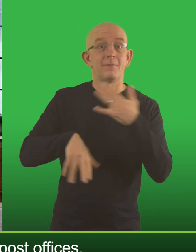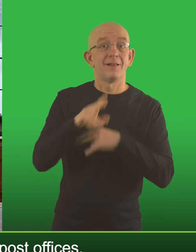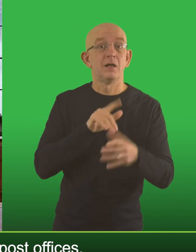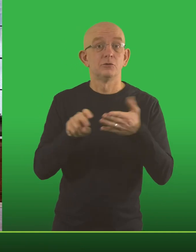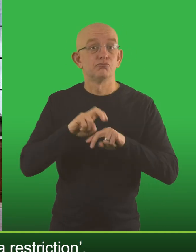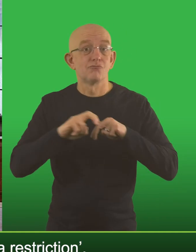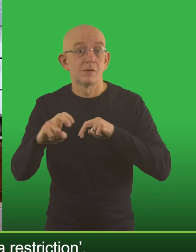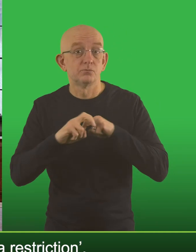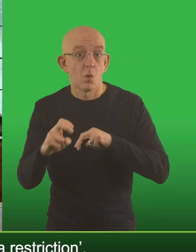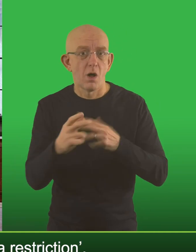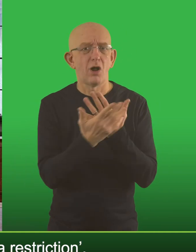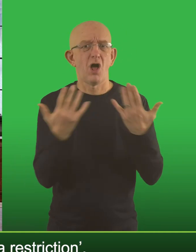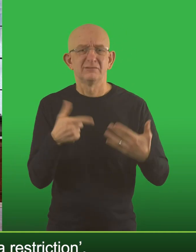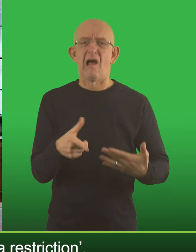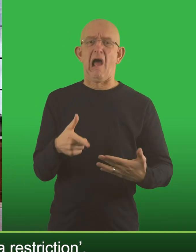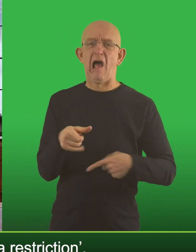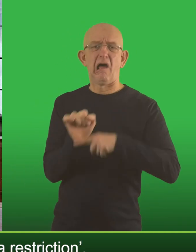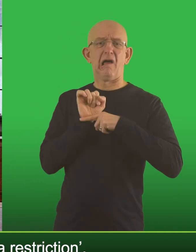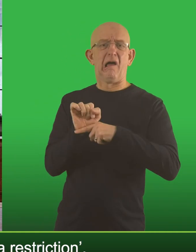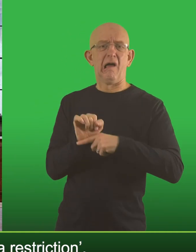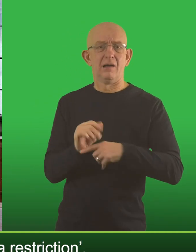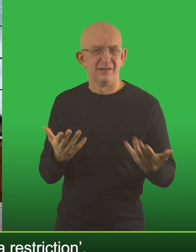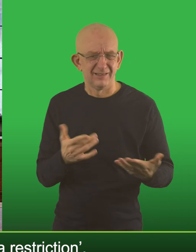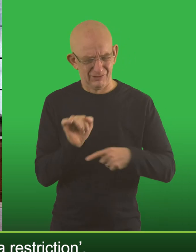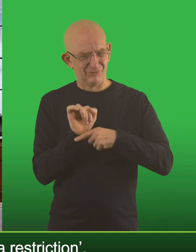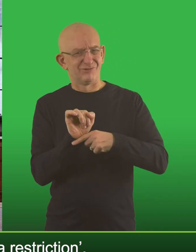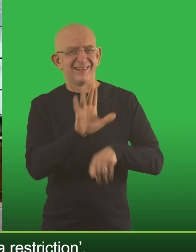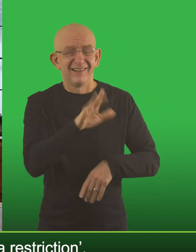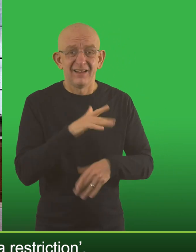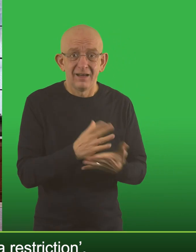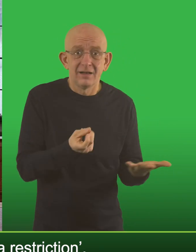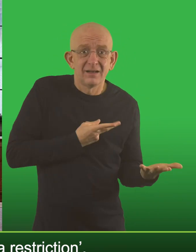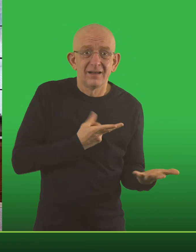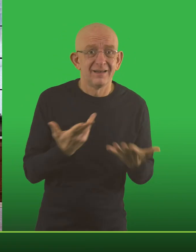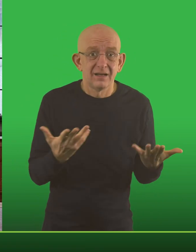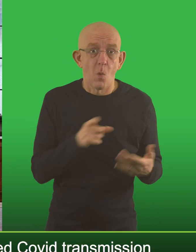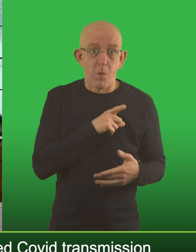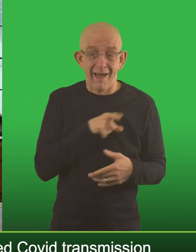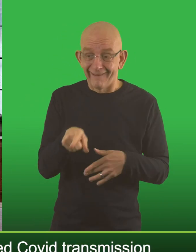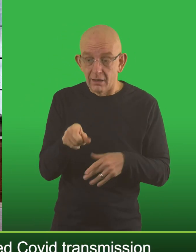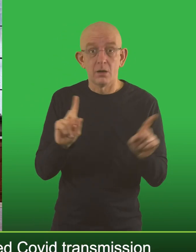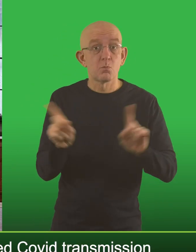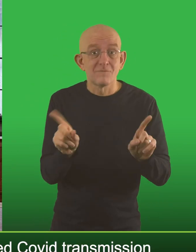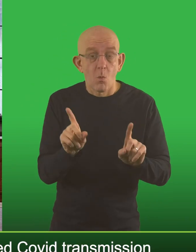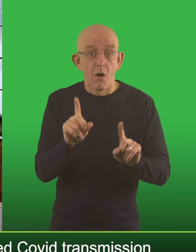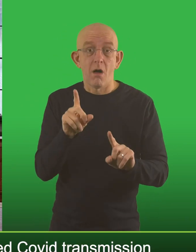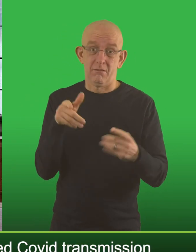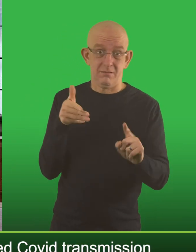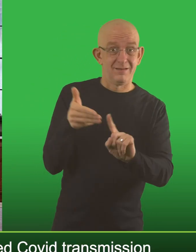public transport. Lots of people say to me, oh, that's a restriction. I'm not sure what it restricts us from doing. It's an intervention that